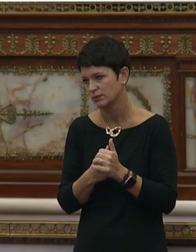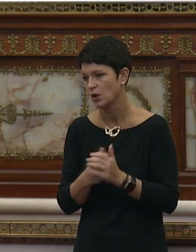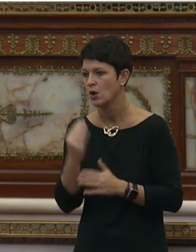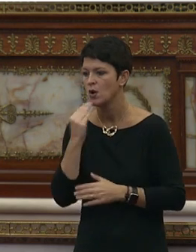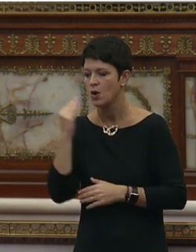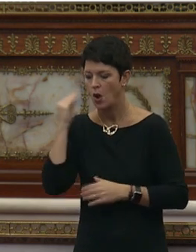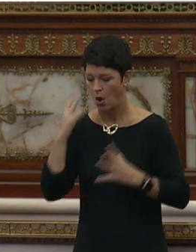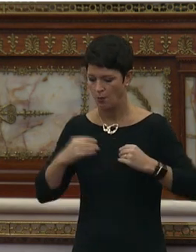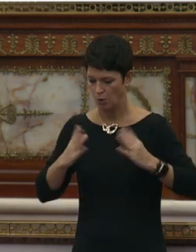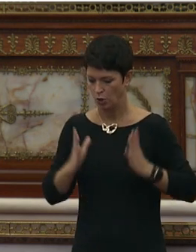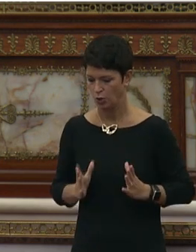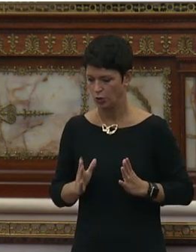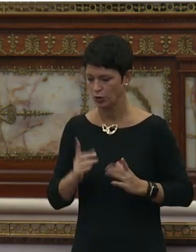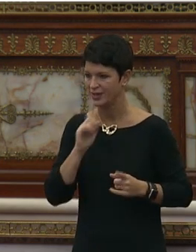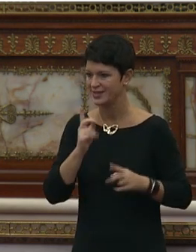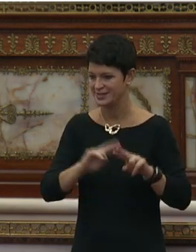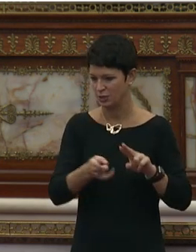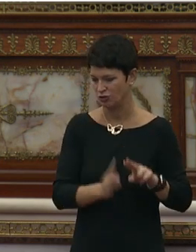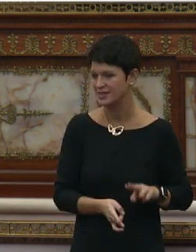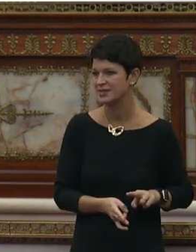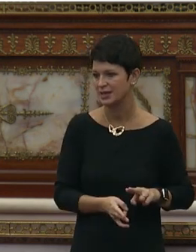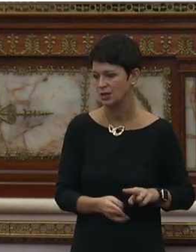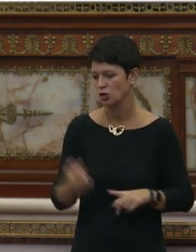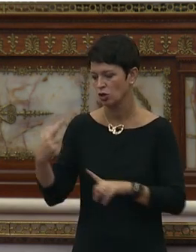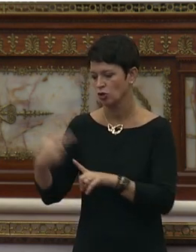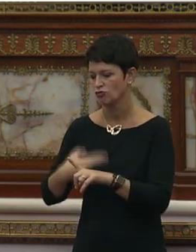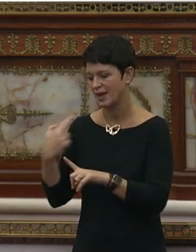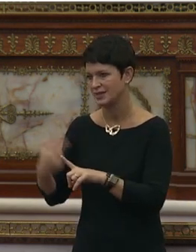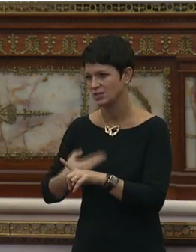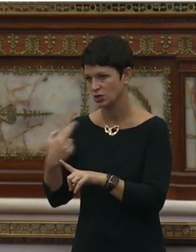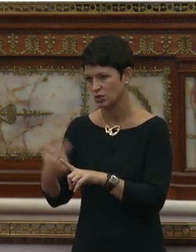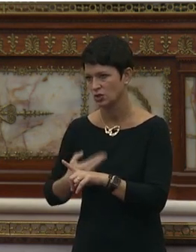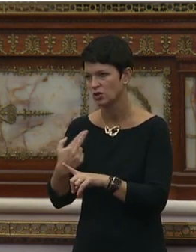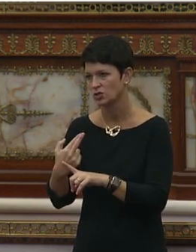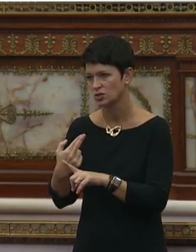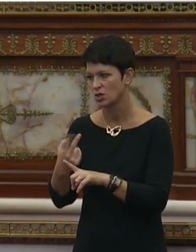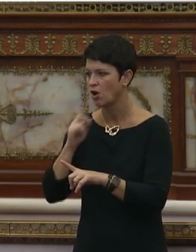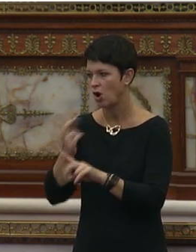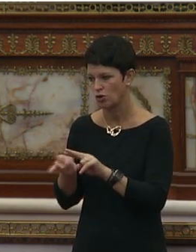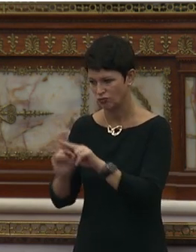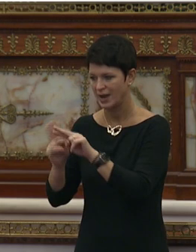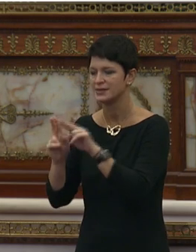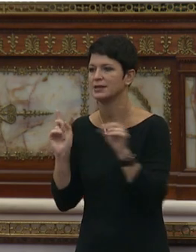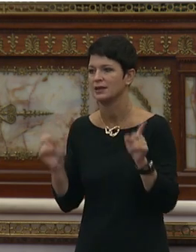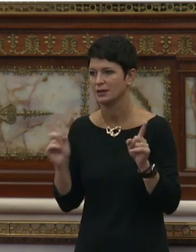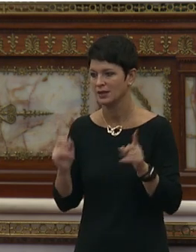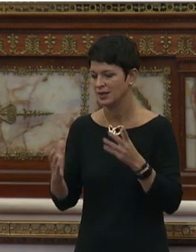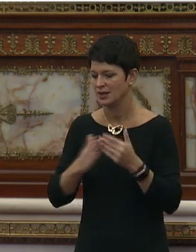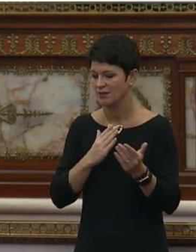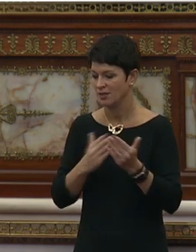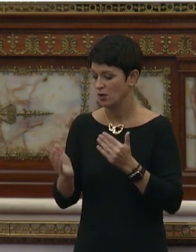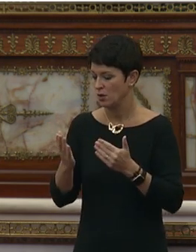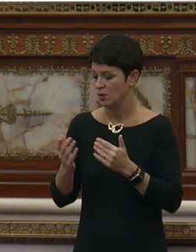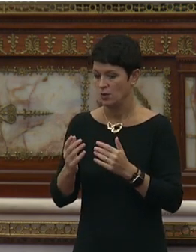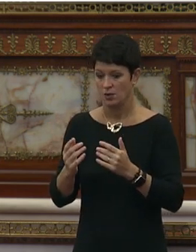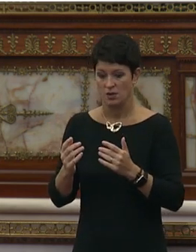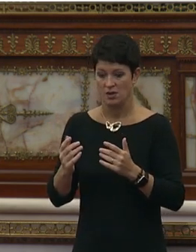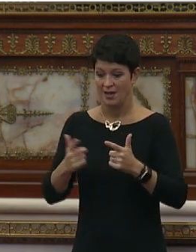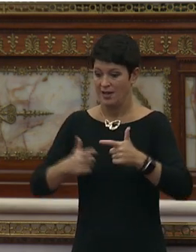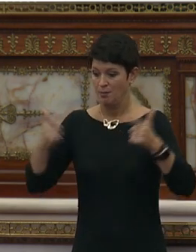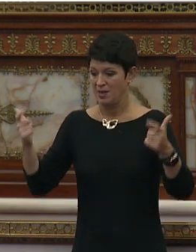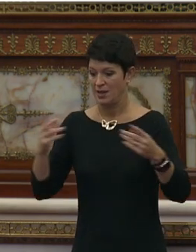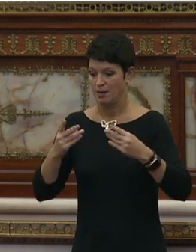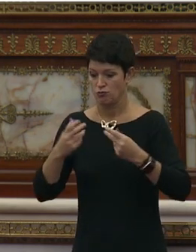Home ownership is decreasing and renters are rising. Even though no matter how large